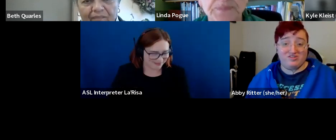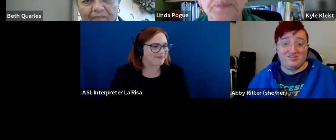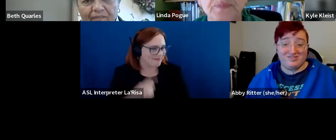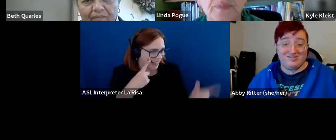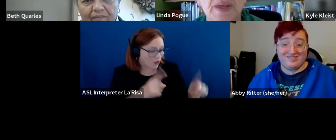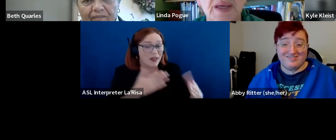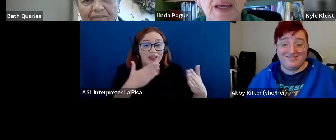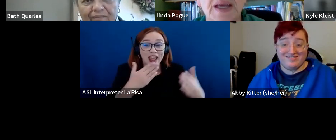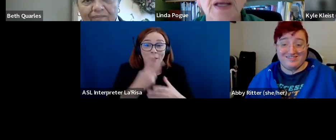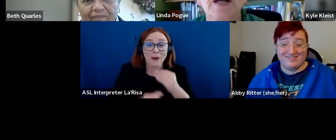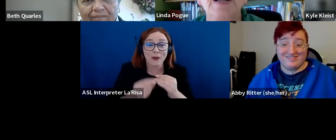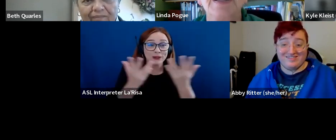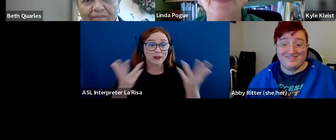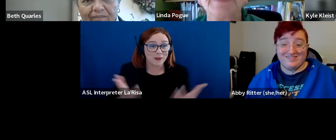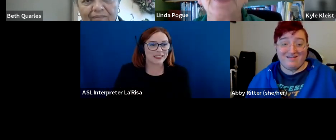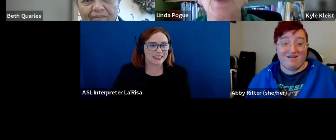much.